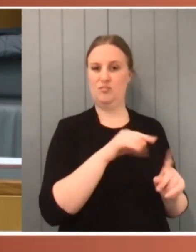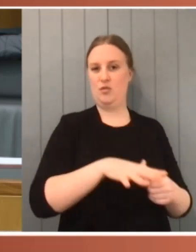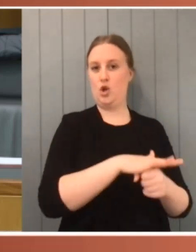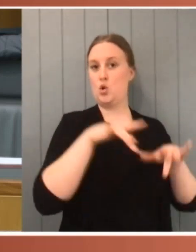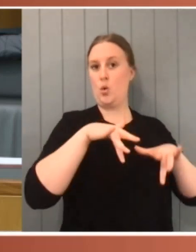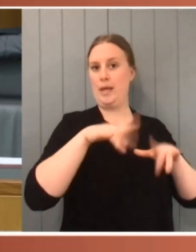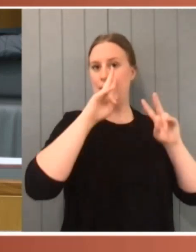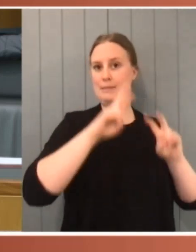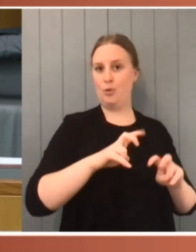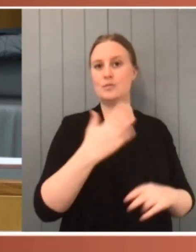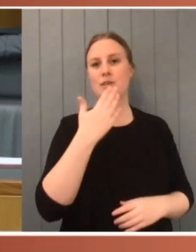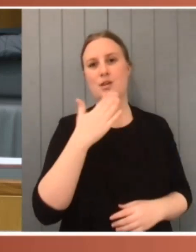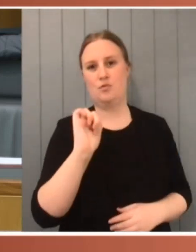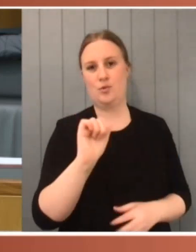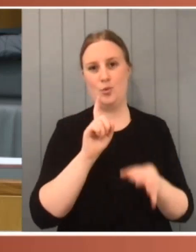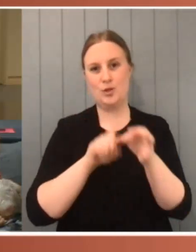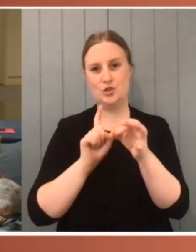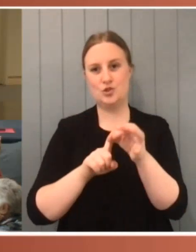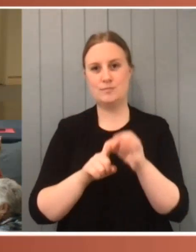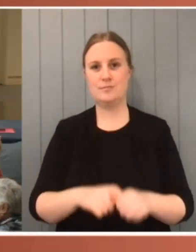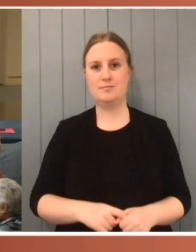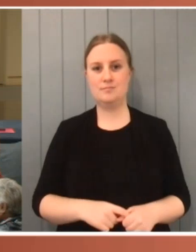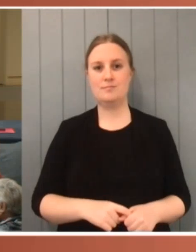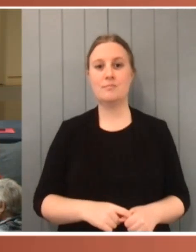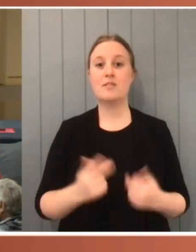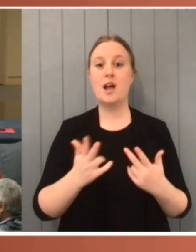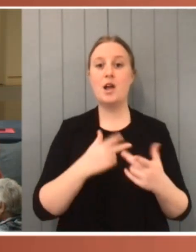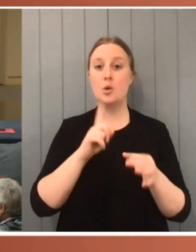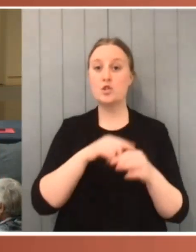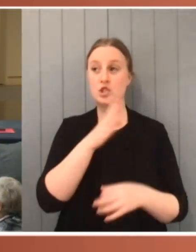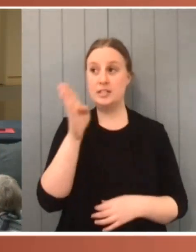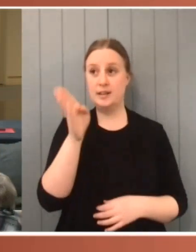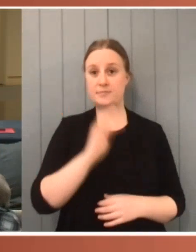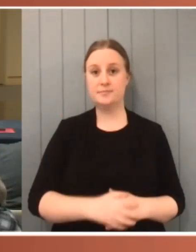question. We do have a question here, Nicole, thank you.